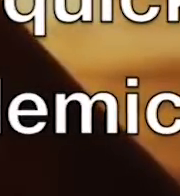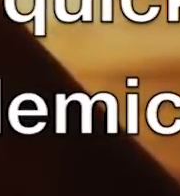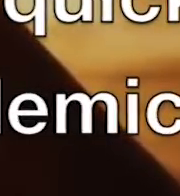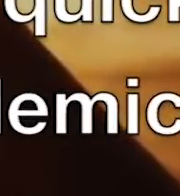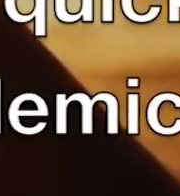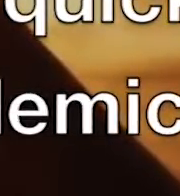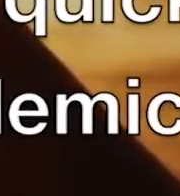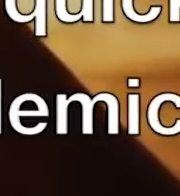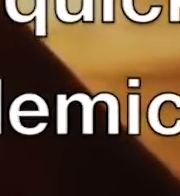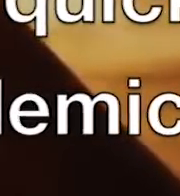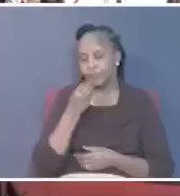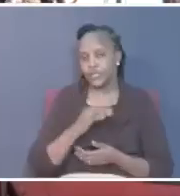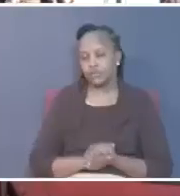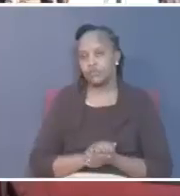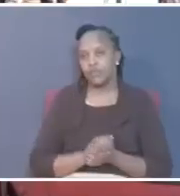pandemic.